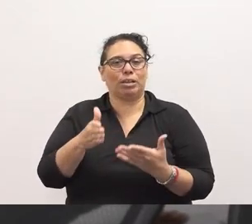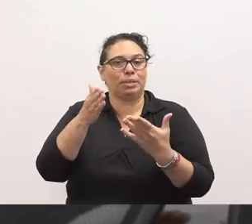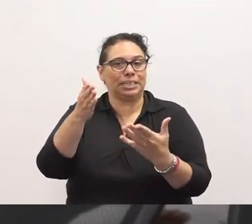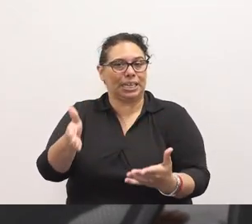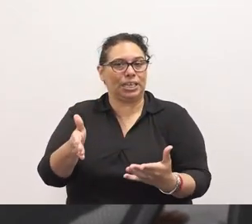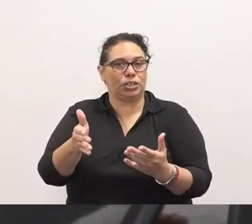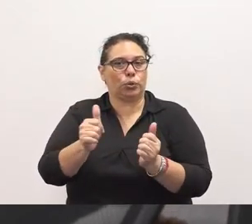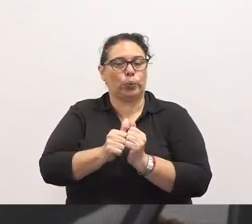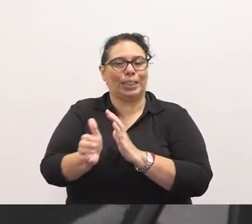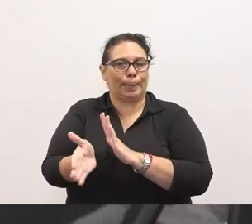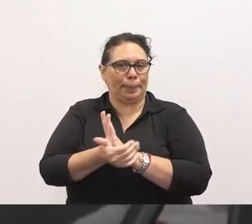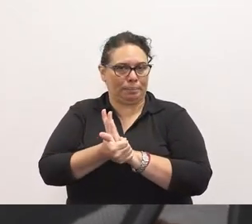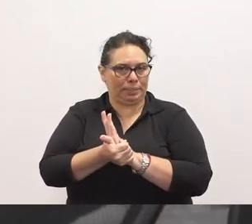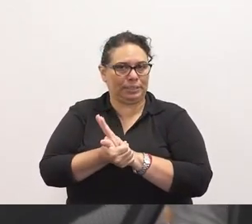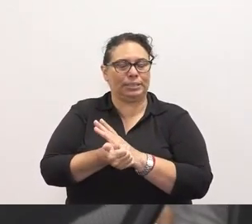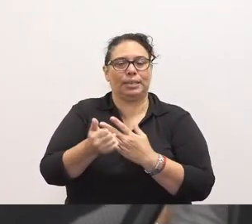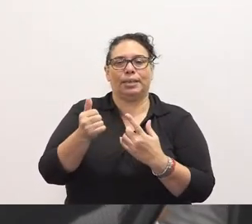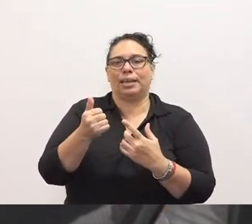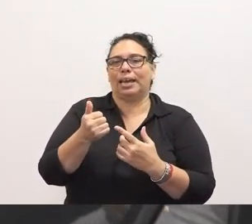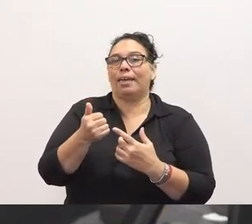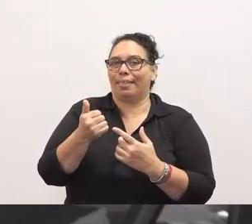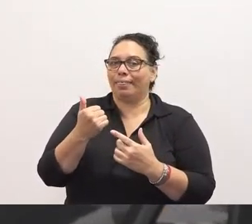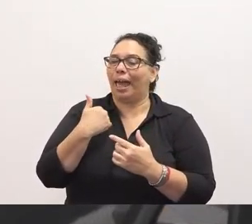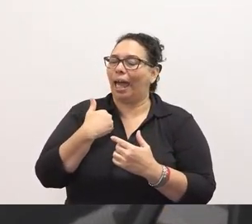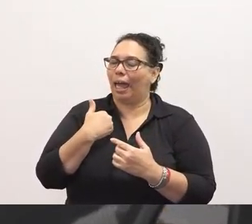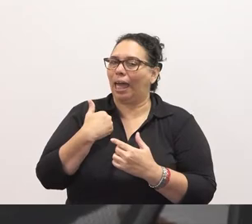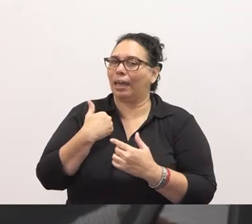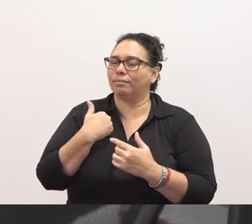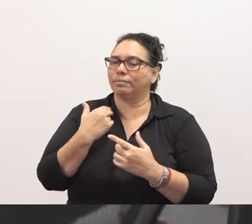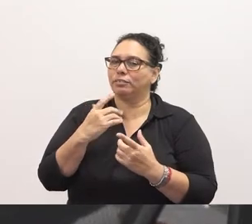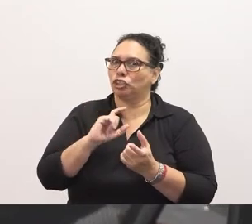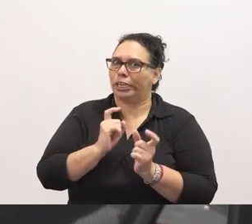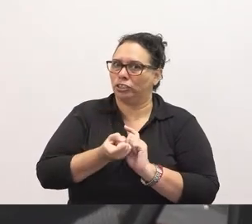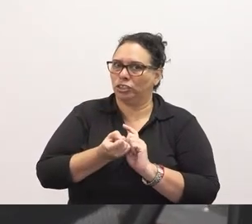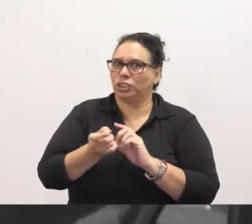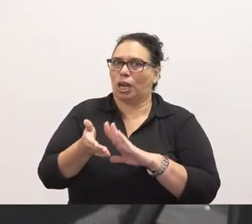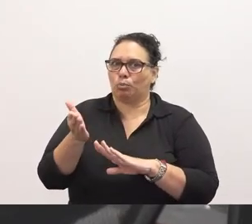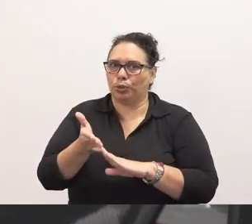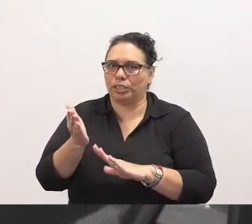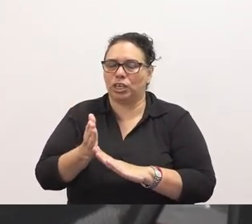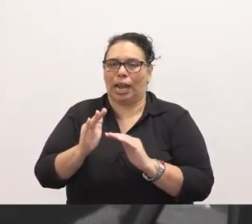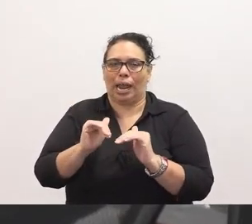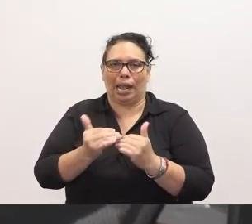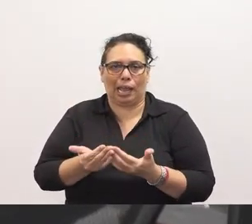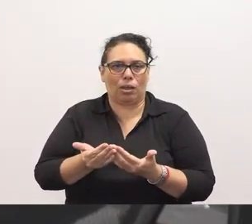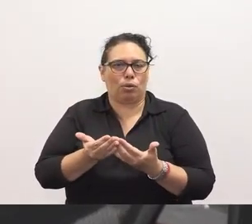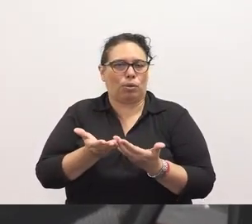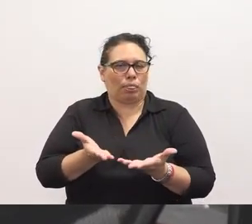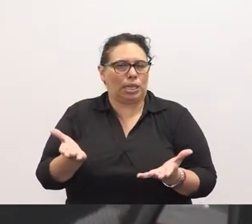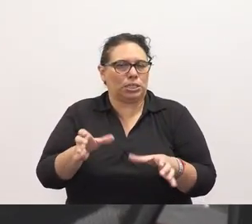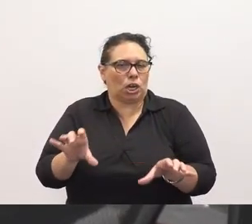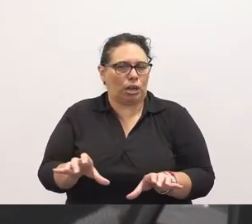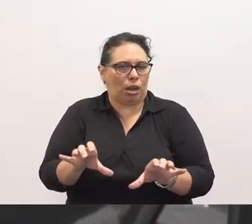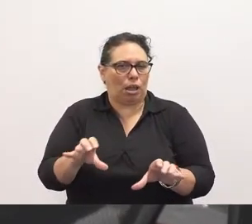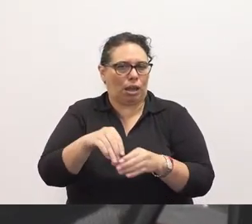with amendments that have material changes in operations or how we do things in the district. These policy items would be presented